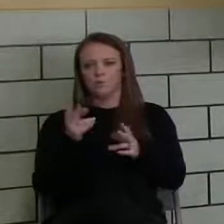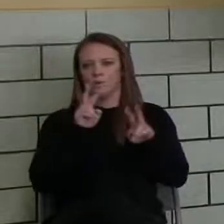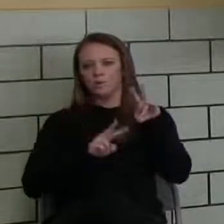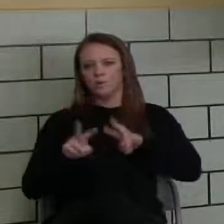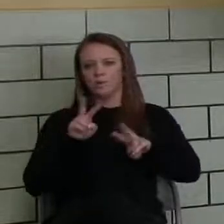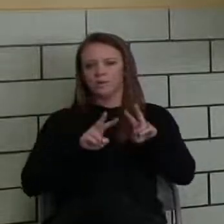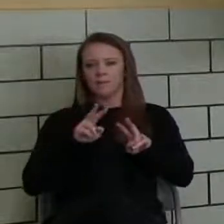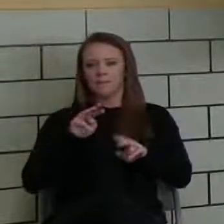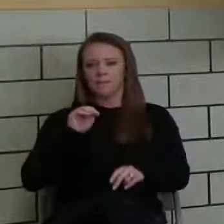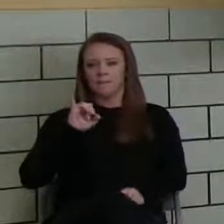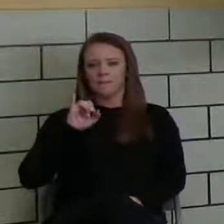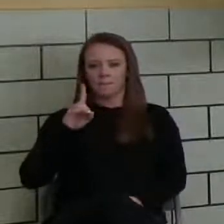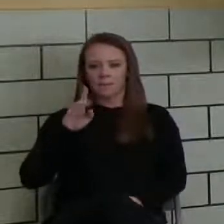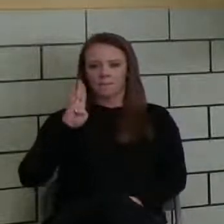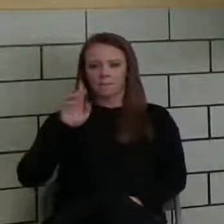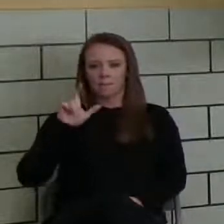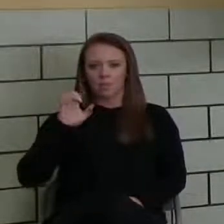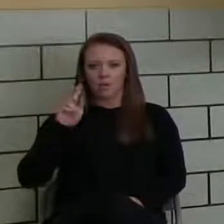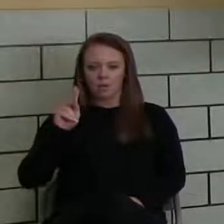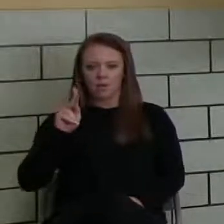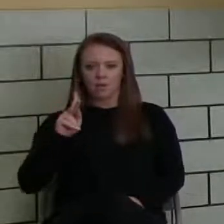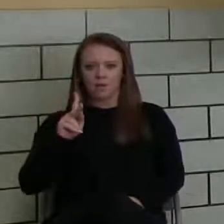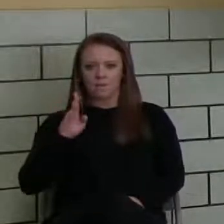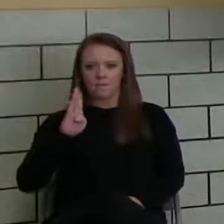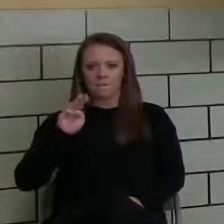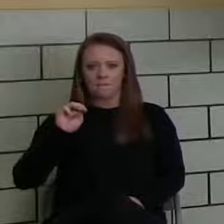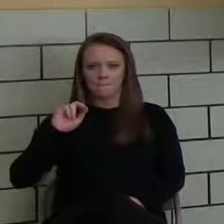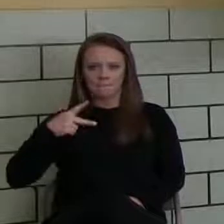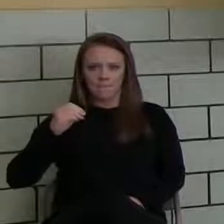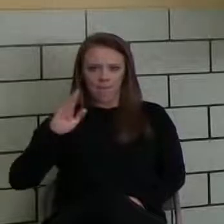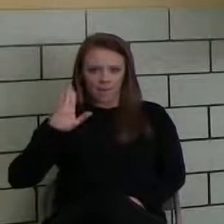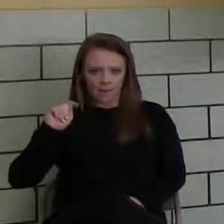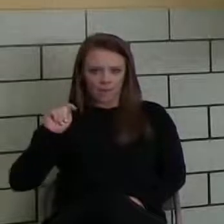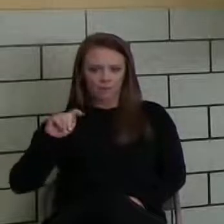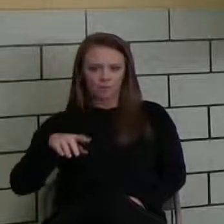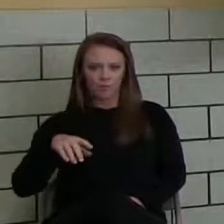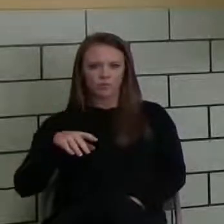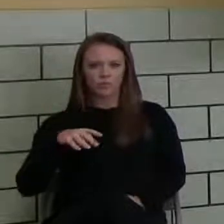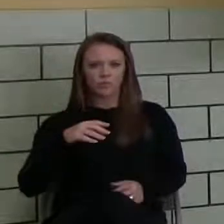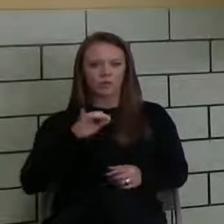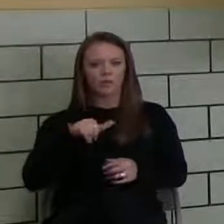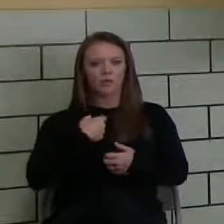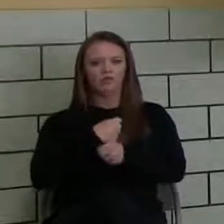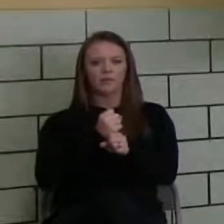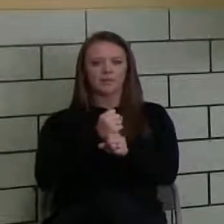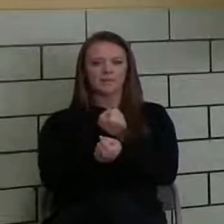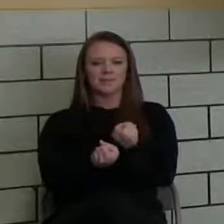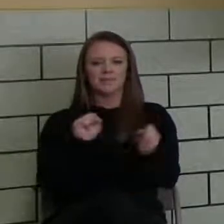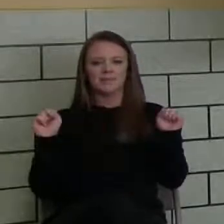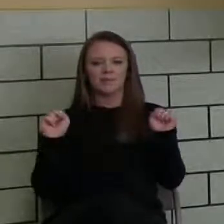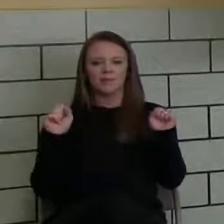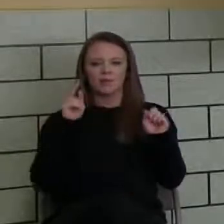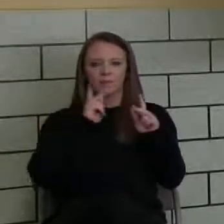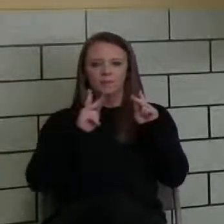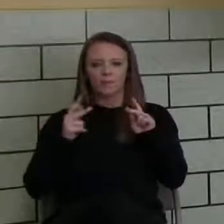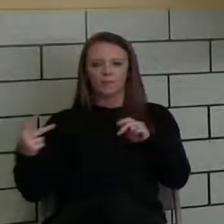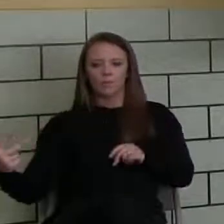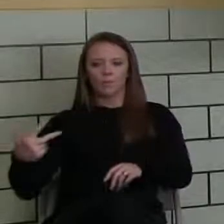Mid-block bump outs would also provide safety where people are pulling out of driveways that cross the pedestrian